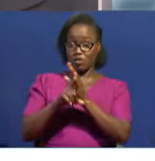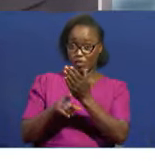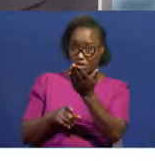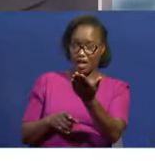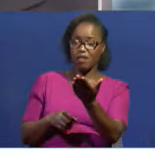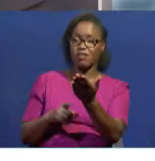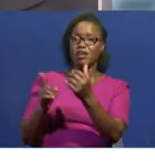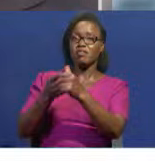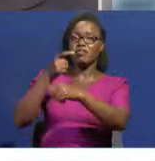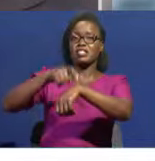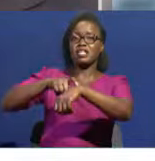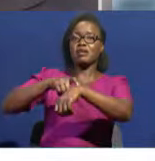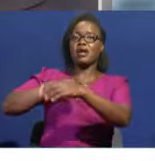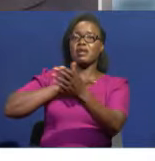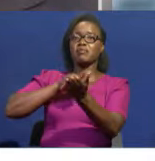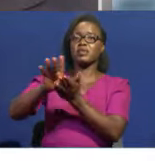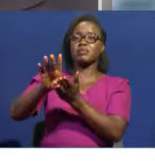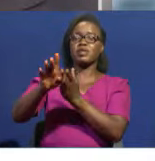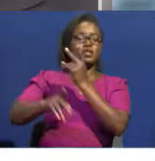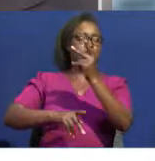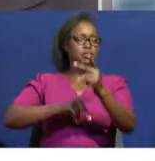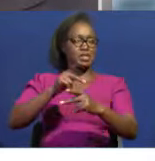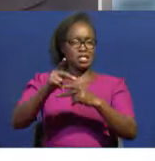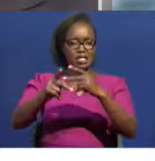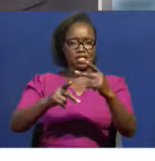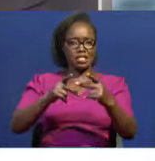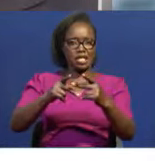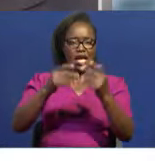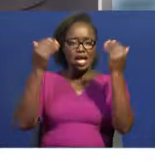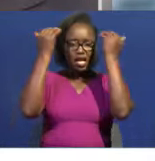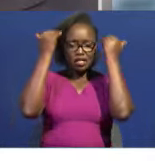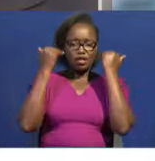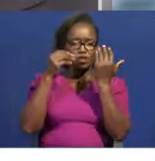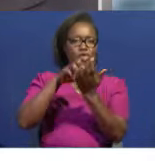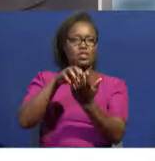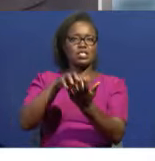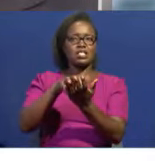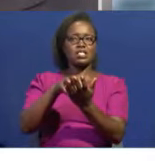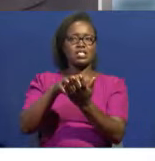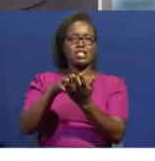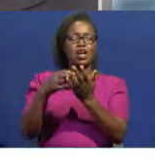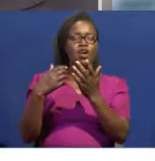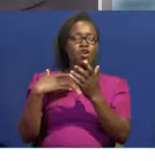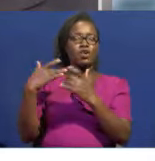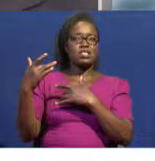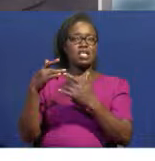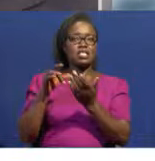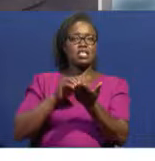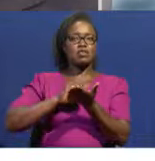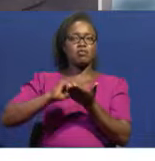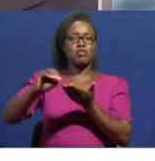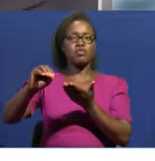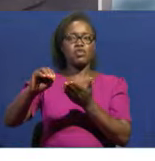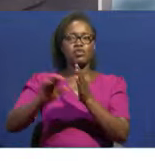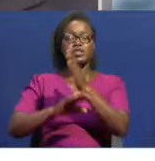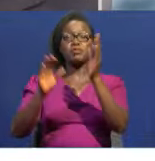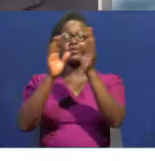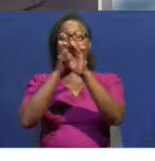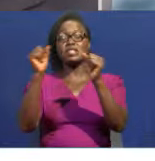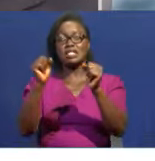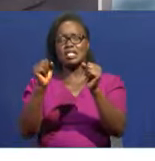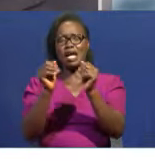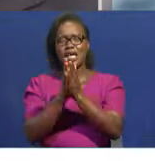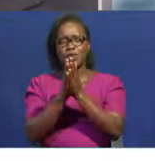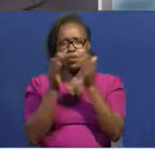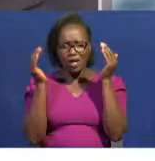is the first time we're having an impeachment proceeding and court cases in regard to removal of a deputy president. And we are very